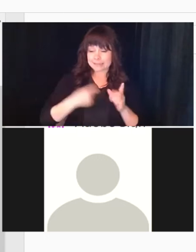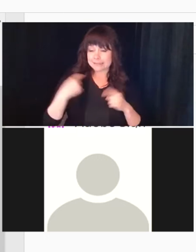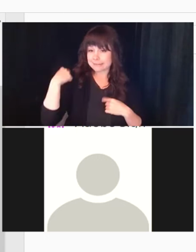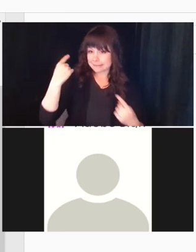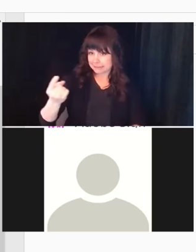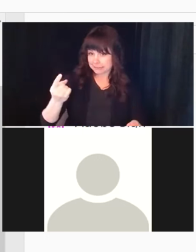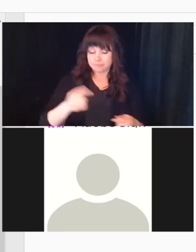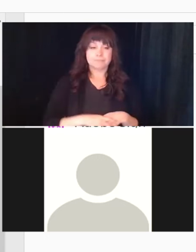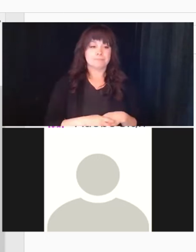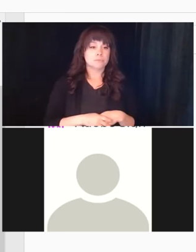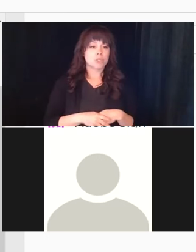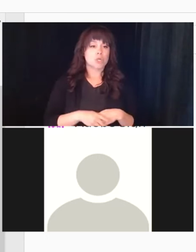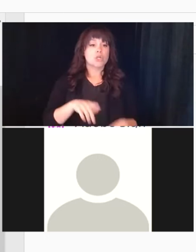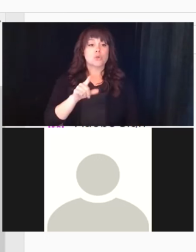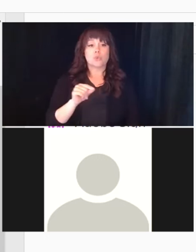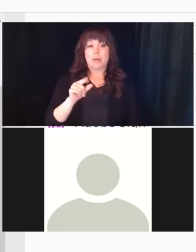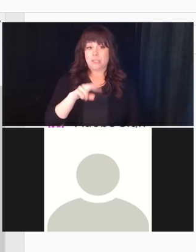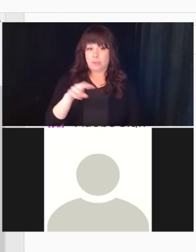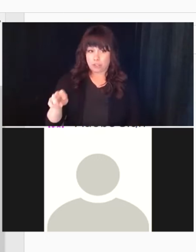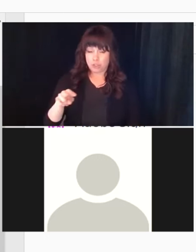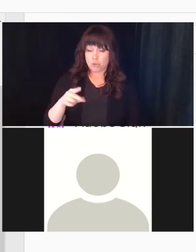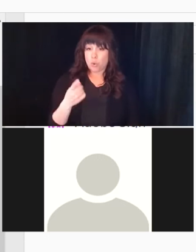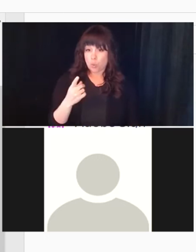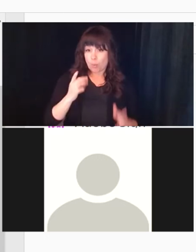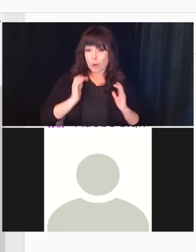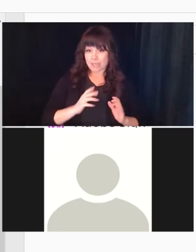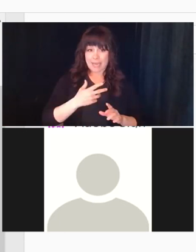client earns one quarter of coverage for every